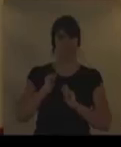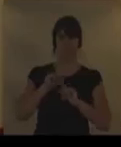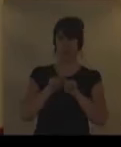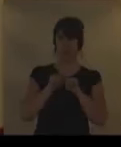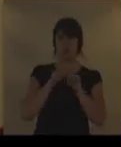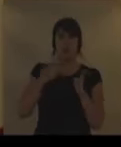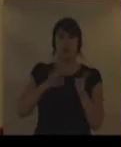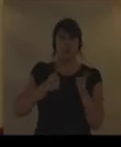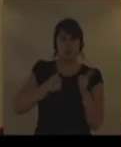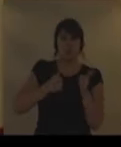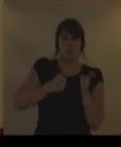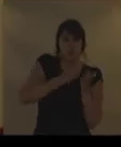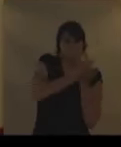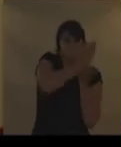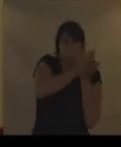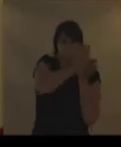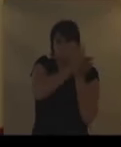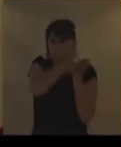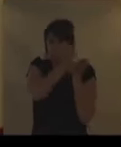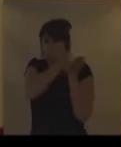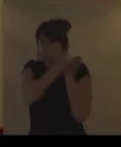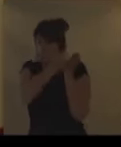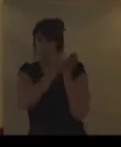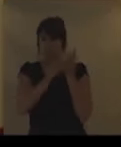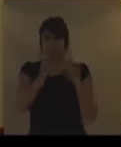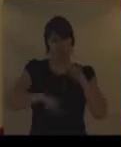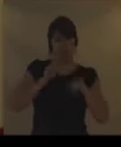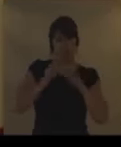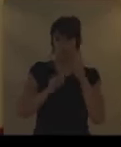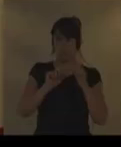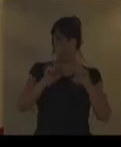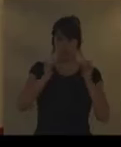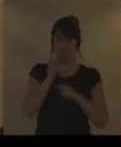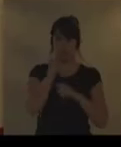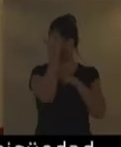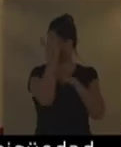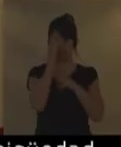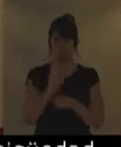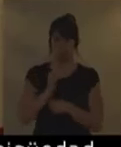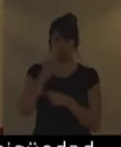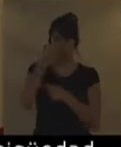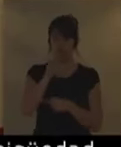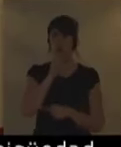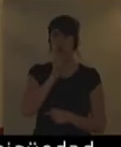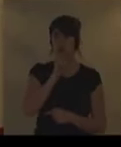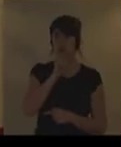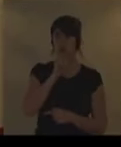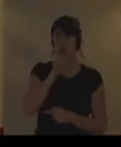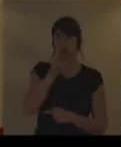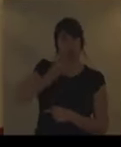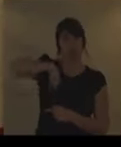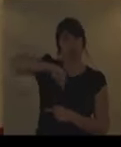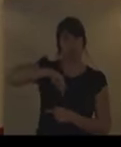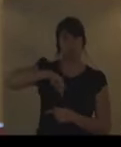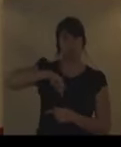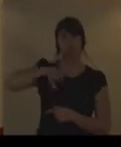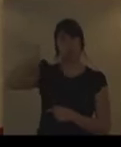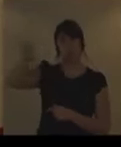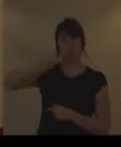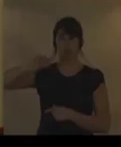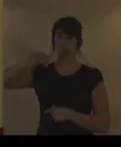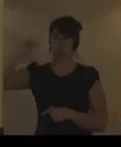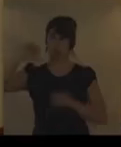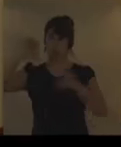positions. Therefore, we have used another form of representation based on